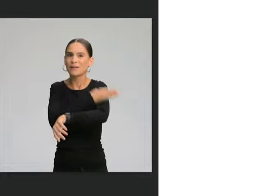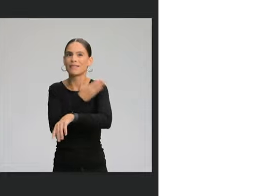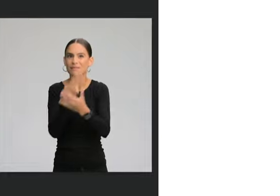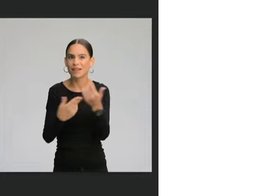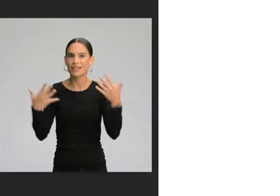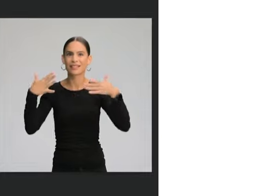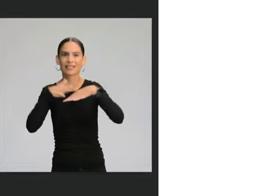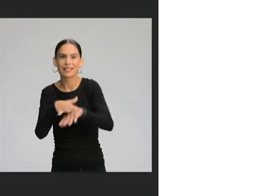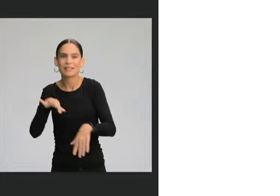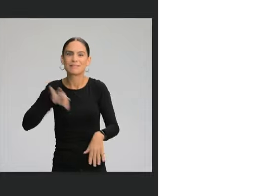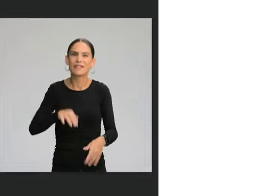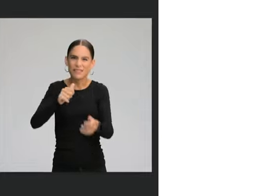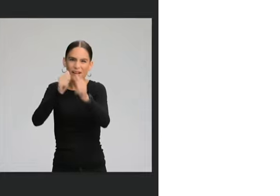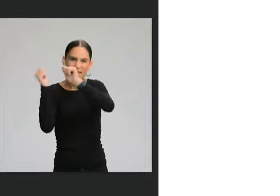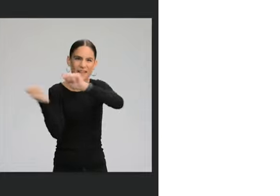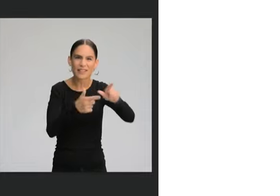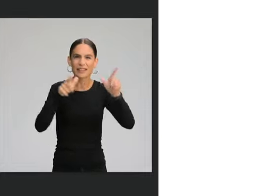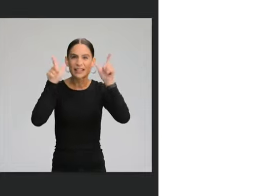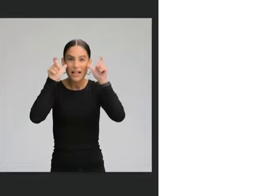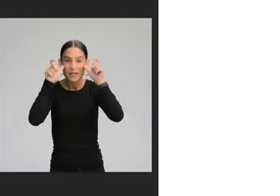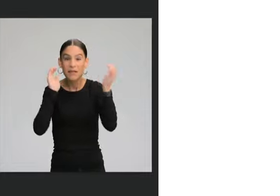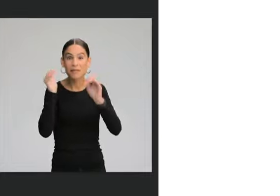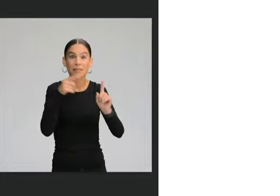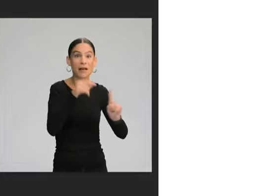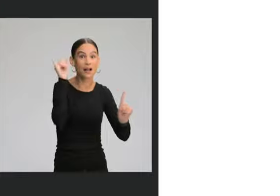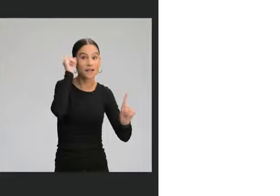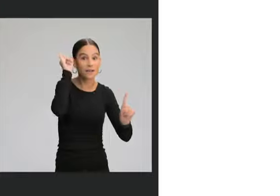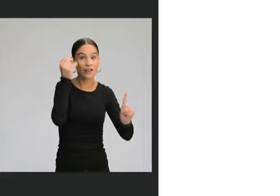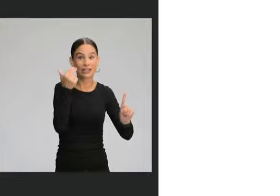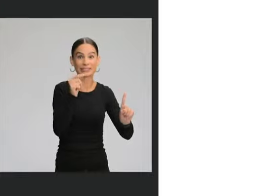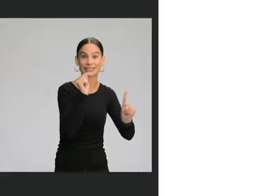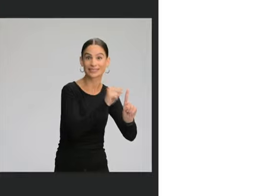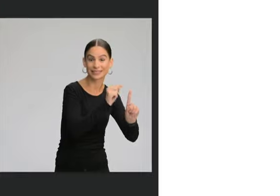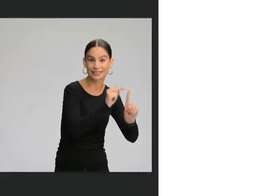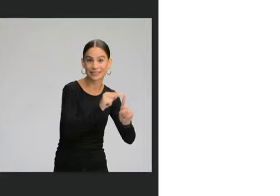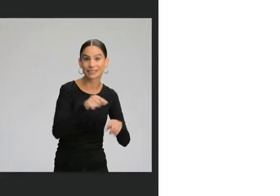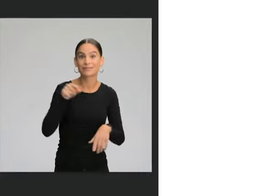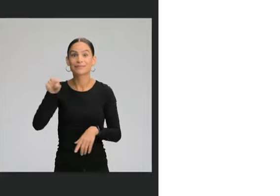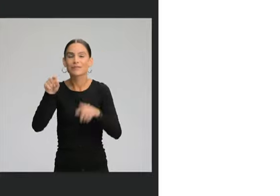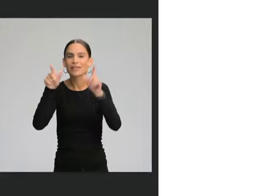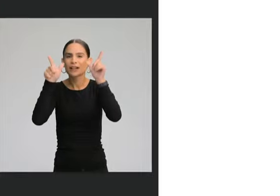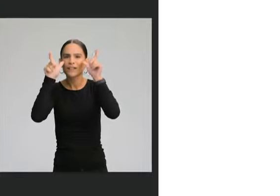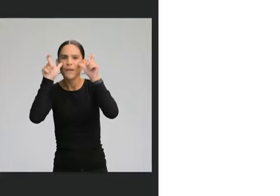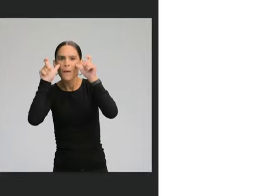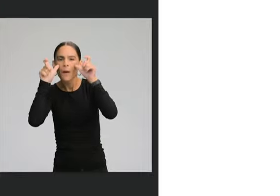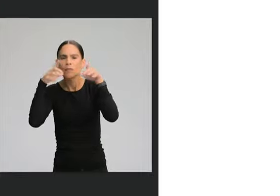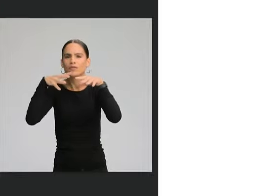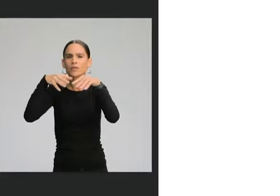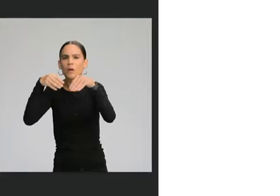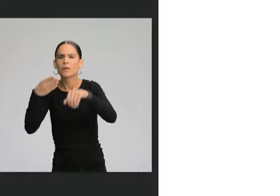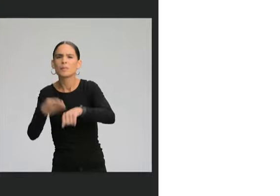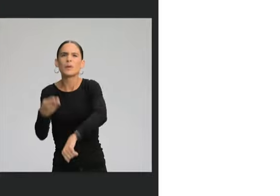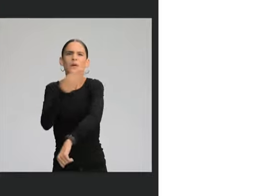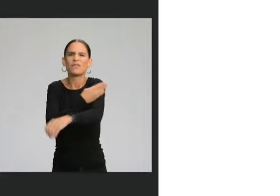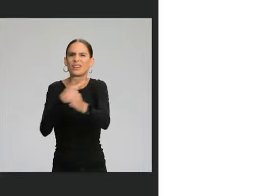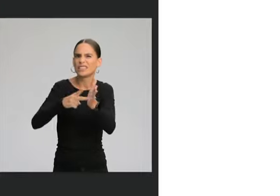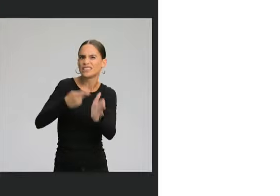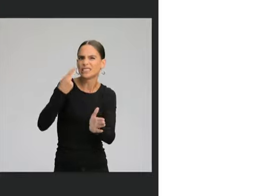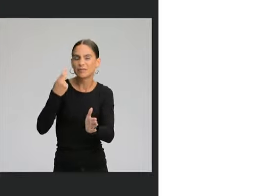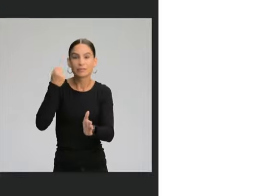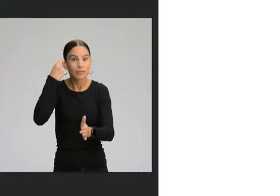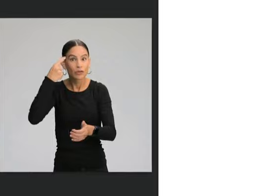camera. When compared to iPhone 13, it enables photo low light improvement up to 2 times on the front camera. Up to